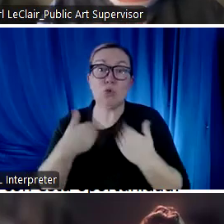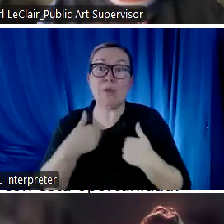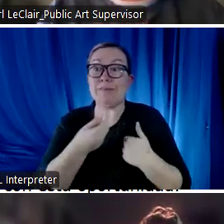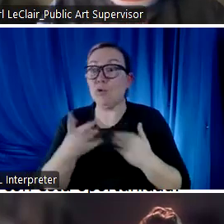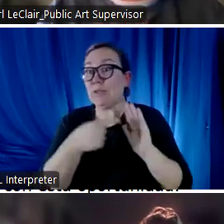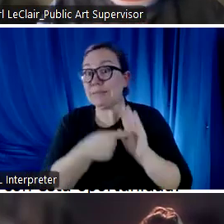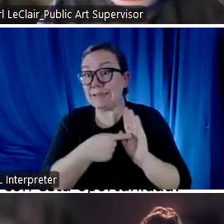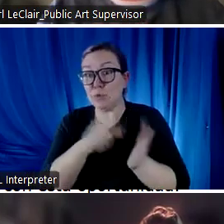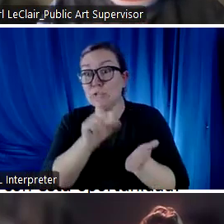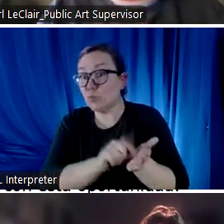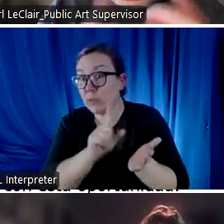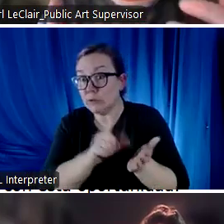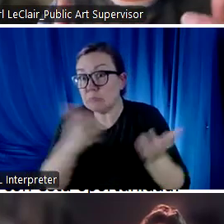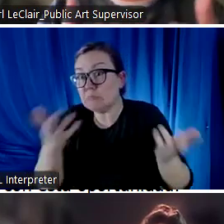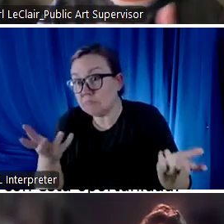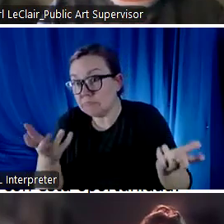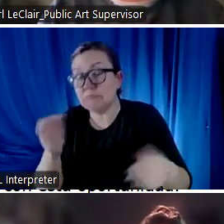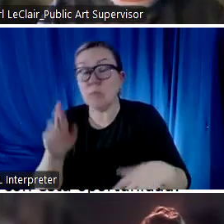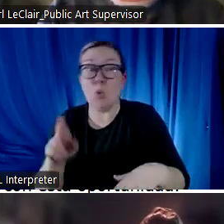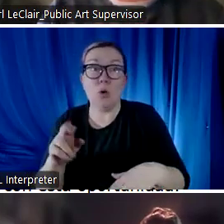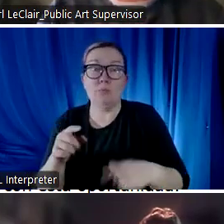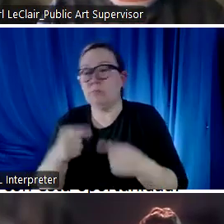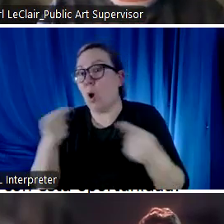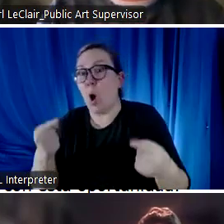prints, or vice versa.